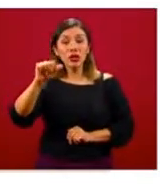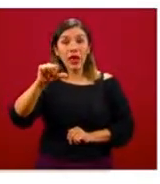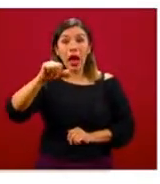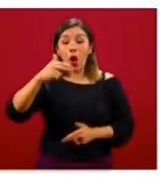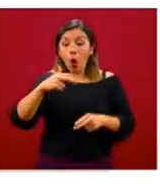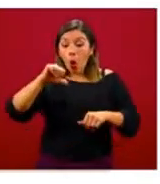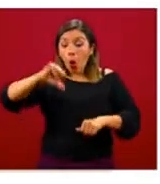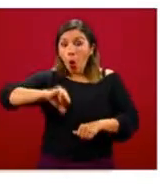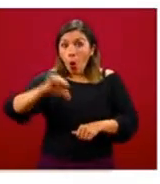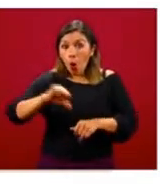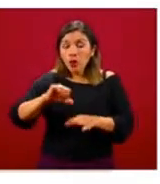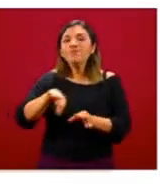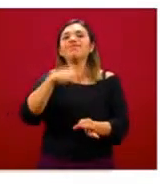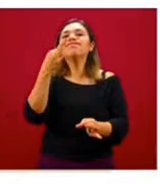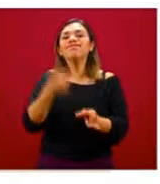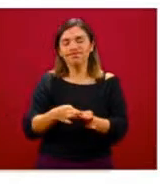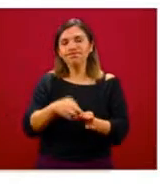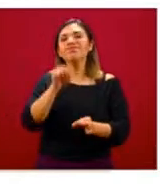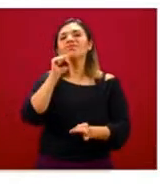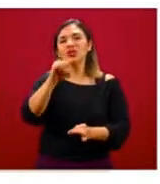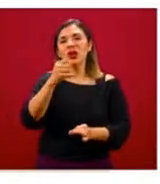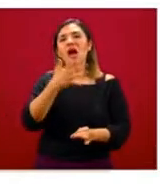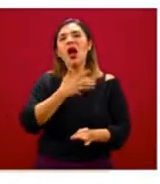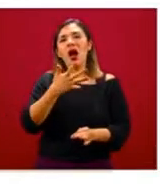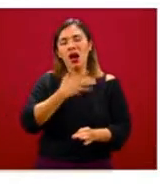similar to